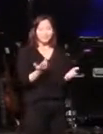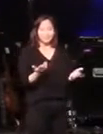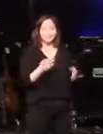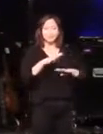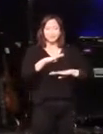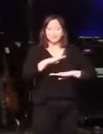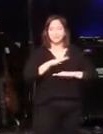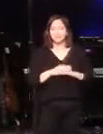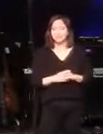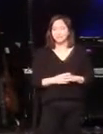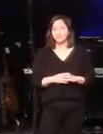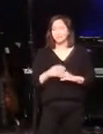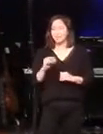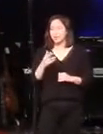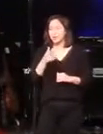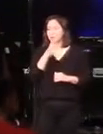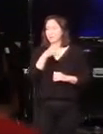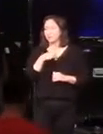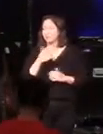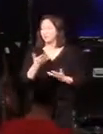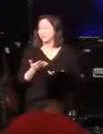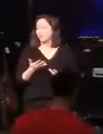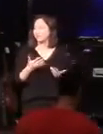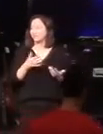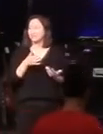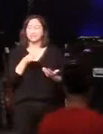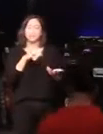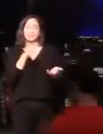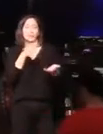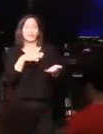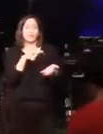Oh, did I hit a nerve? I'm sorry.